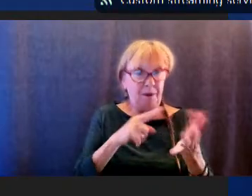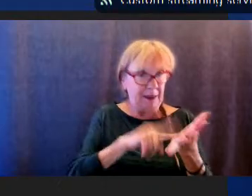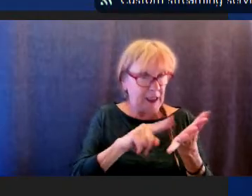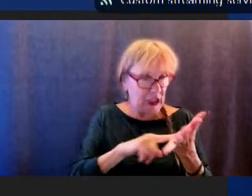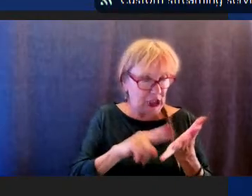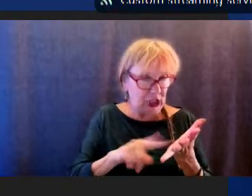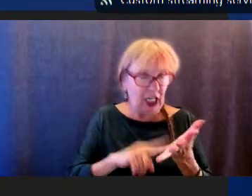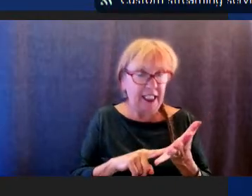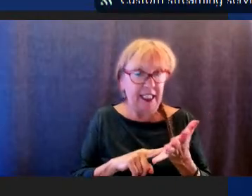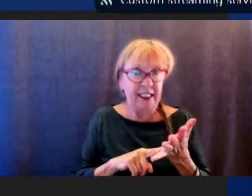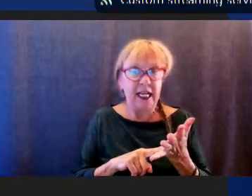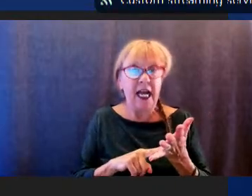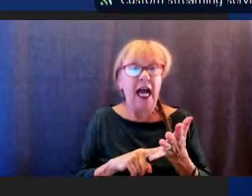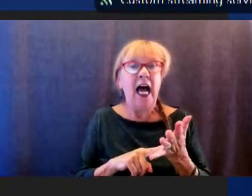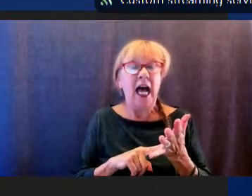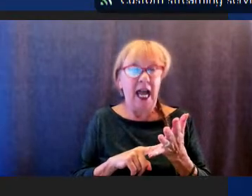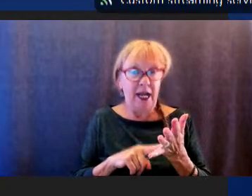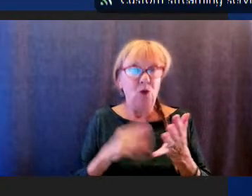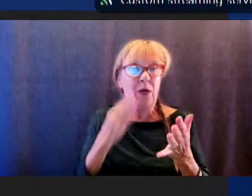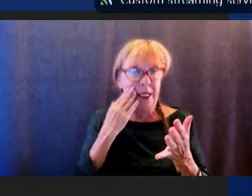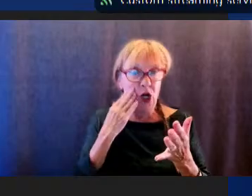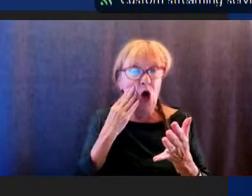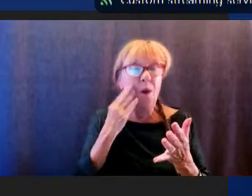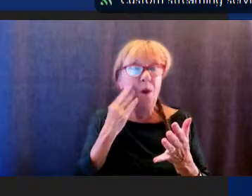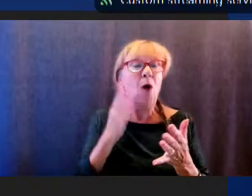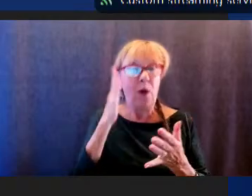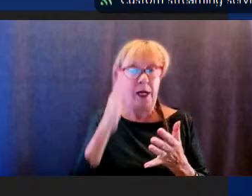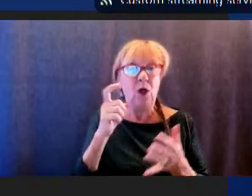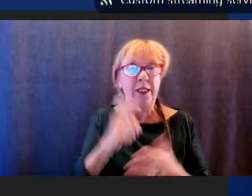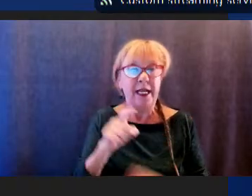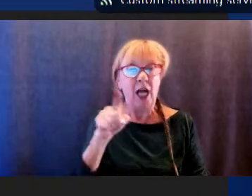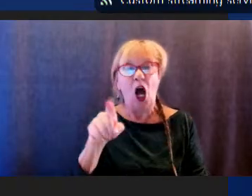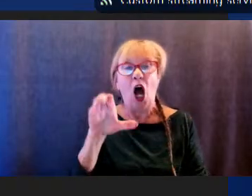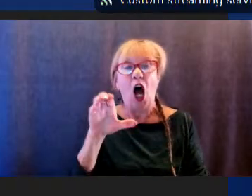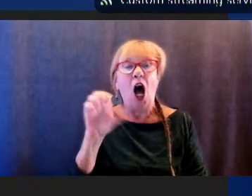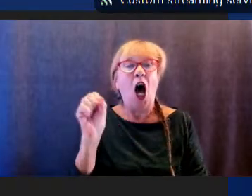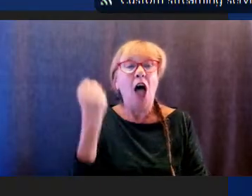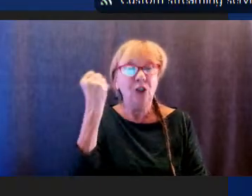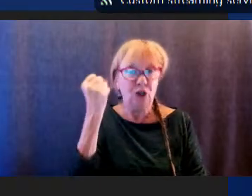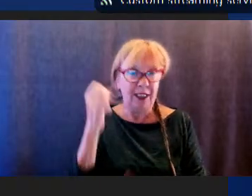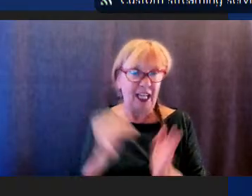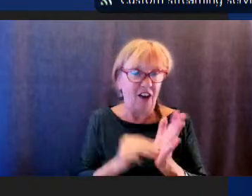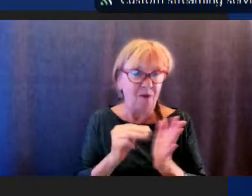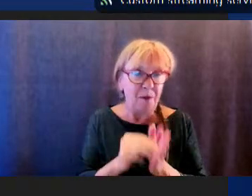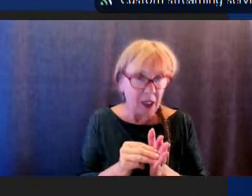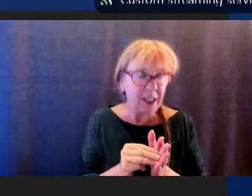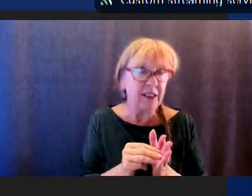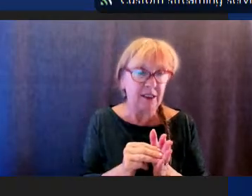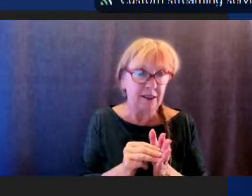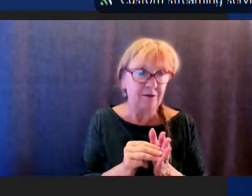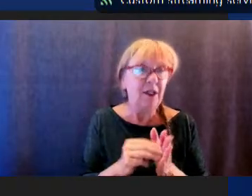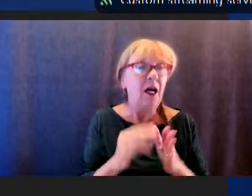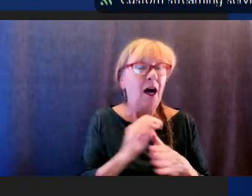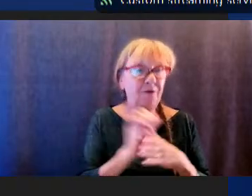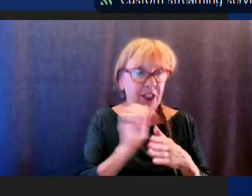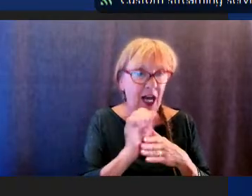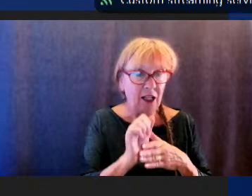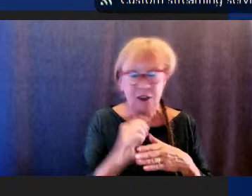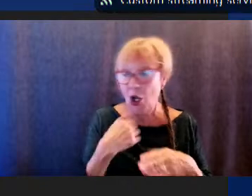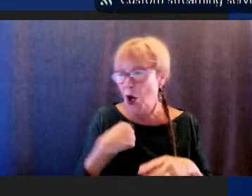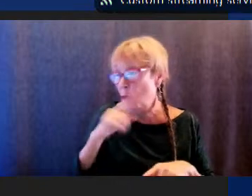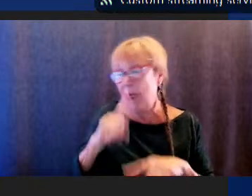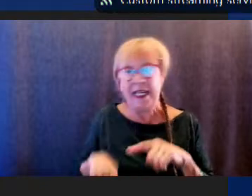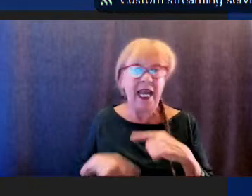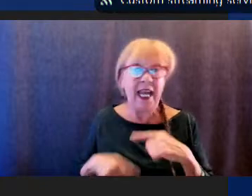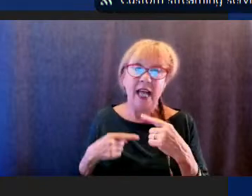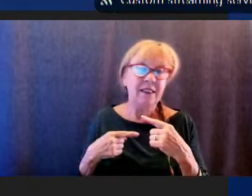in the hundreds of millions of dollars. We cannot afford to wait for the federal disaster aid, which may not arrive